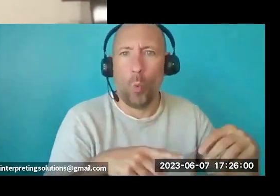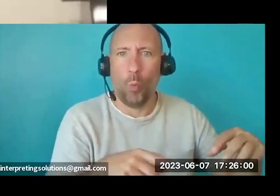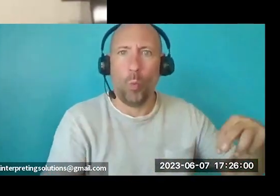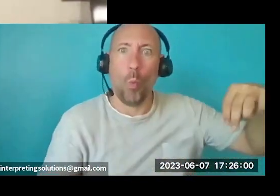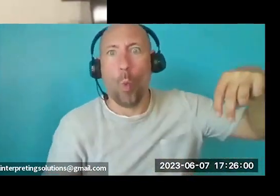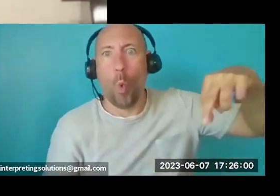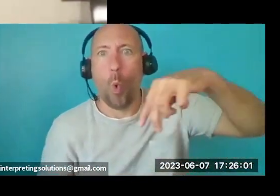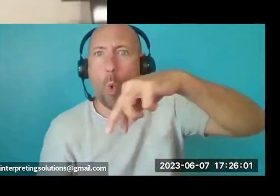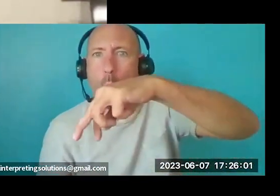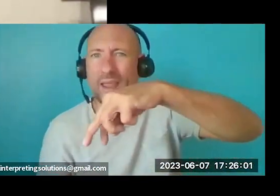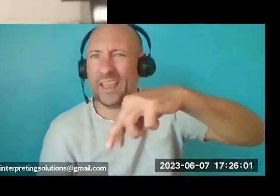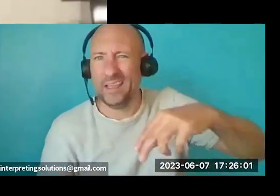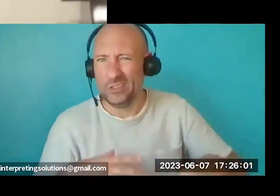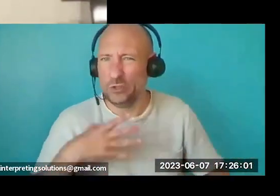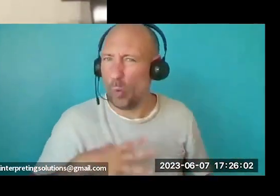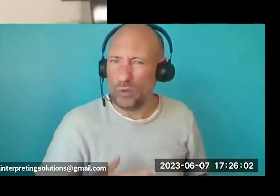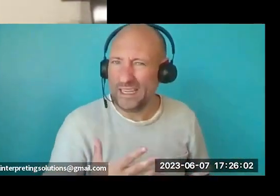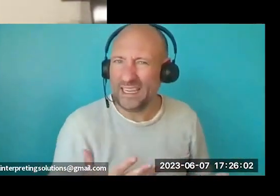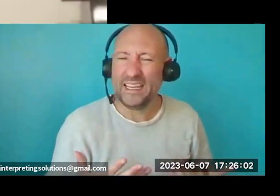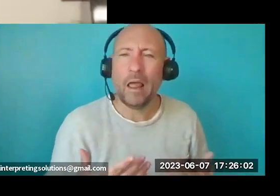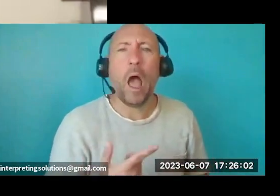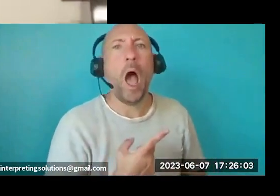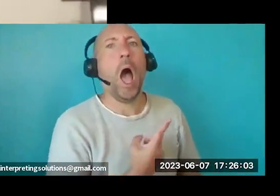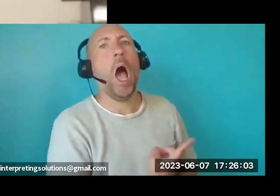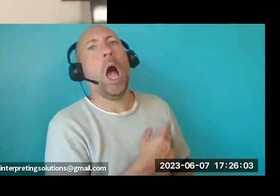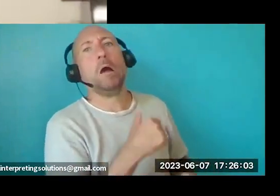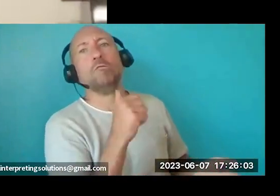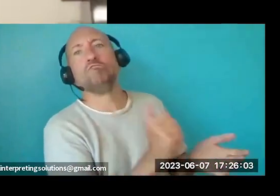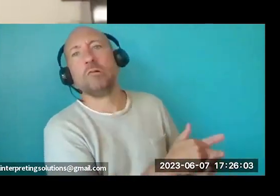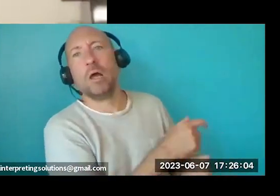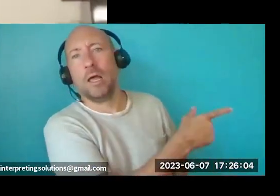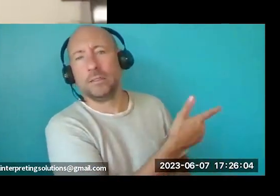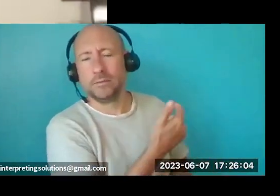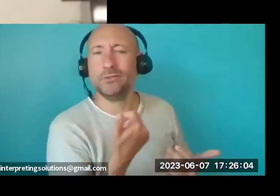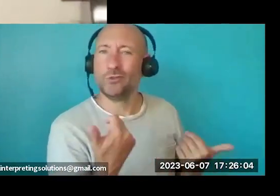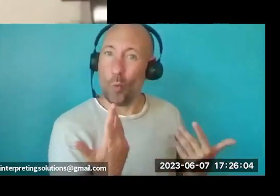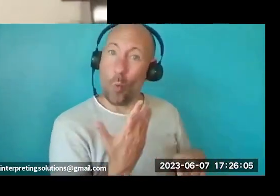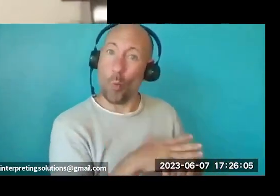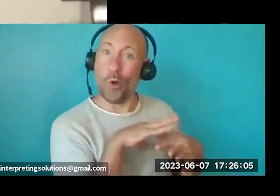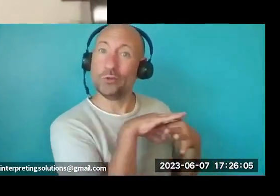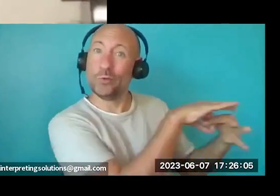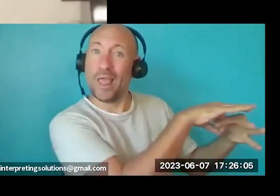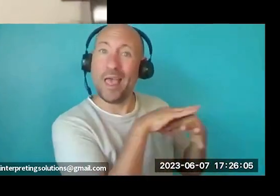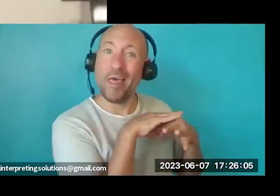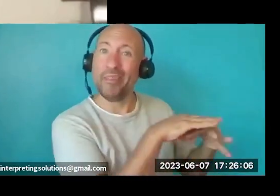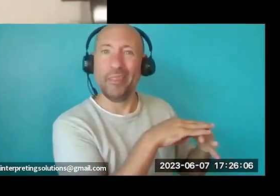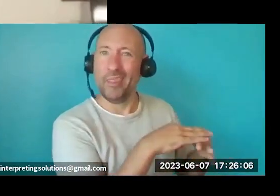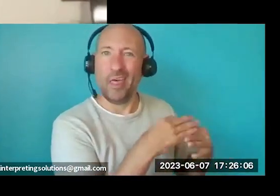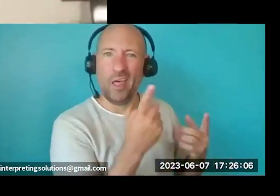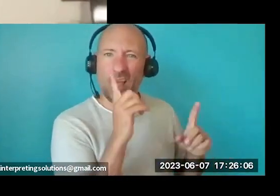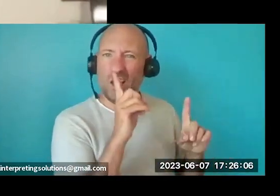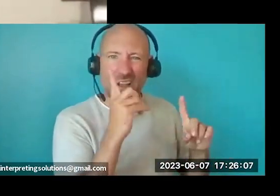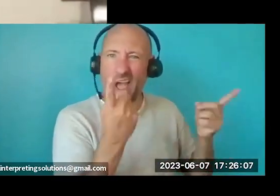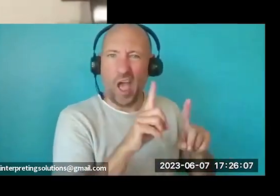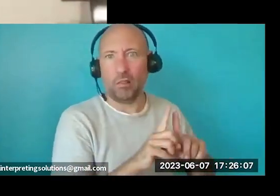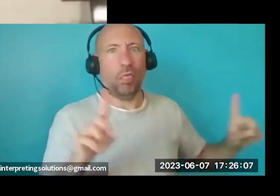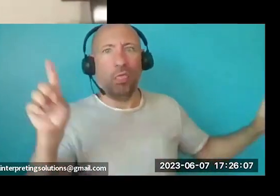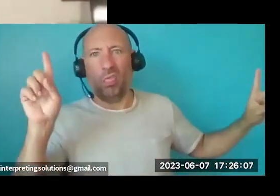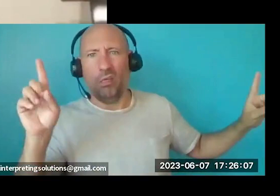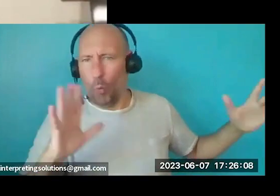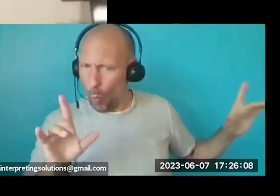teamwork, Giuseppe and I work together. We can't do this individually. And we are